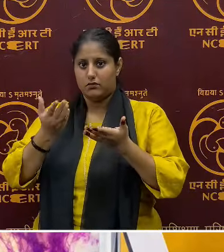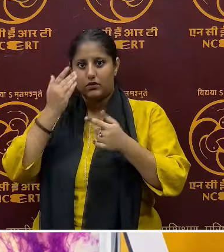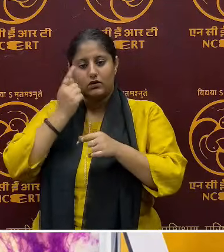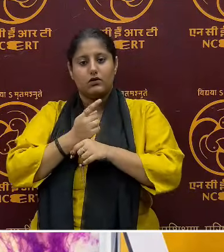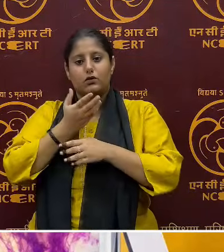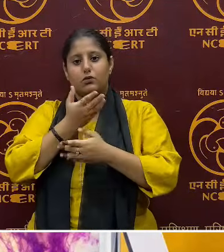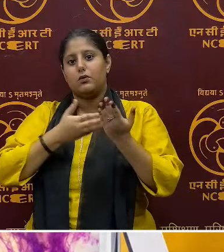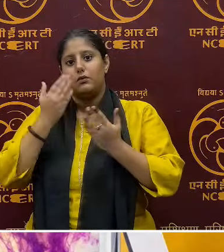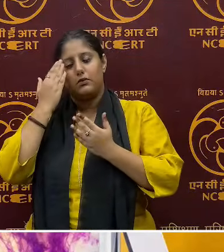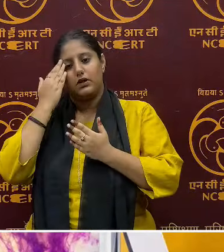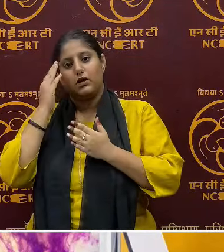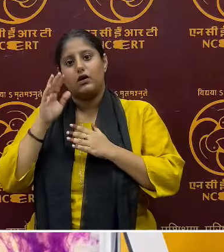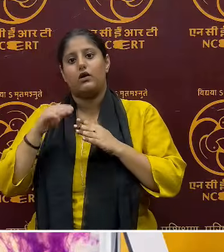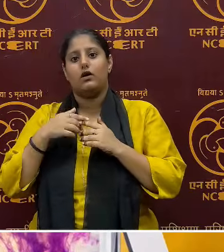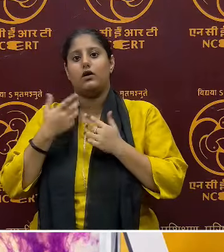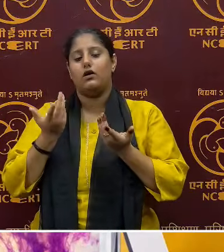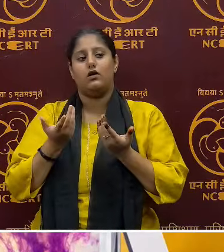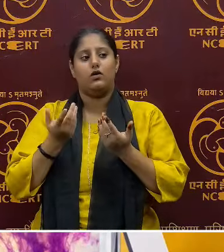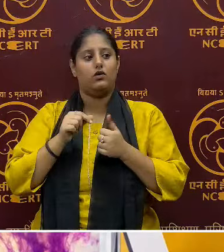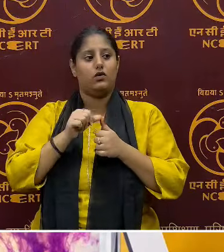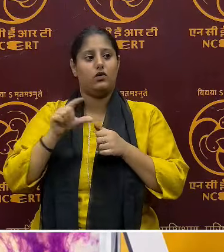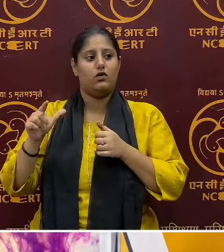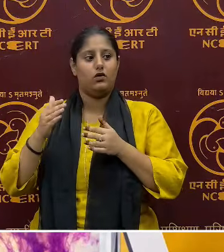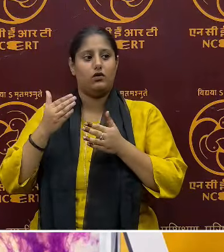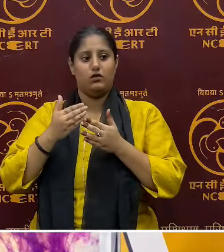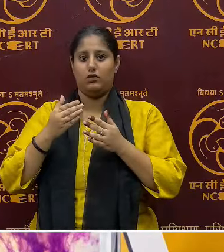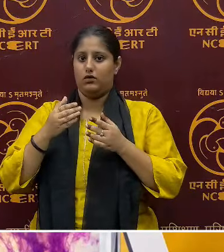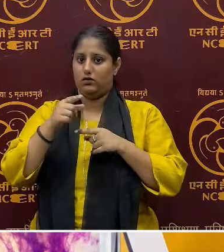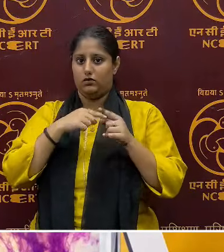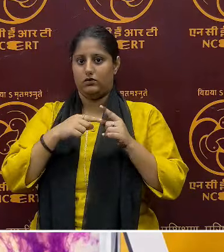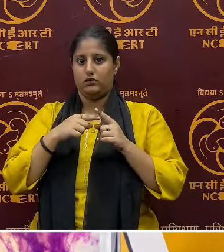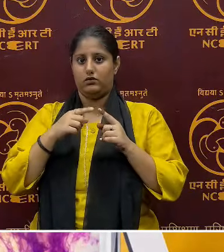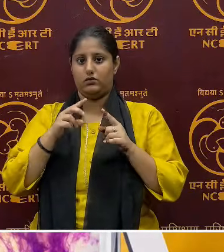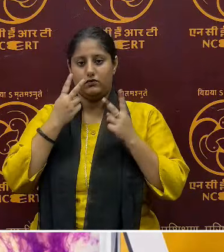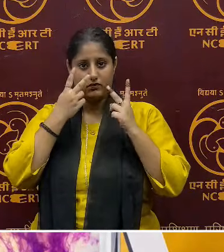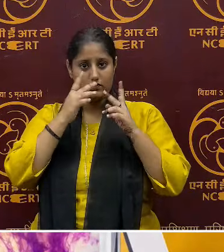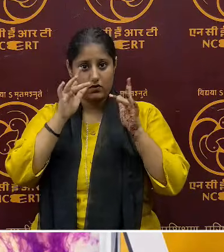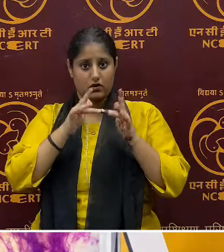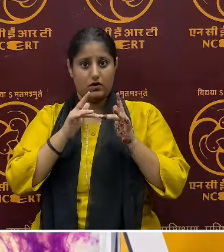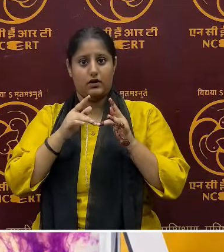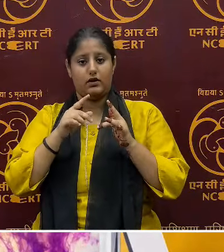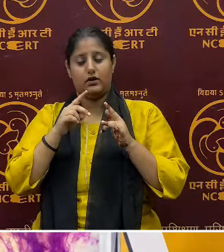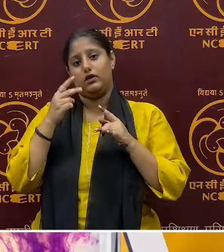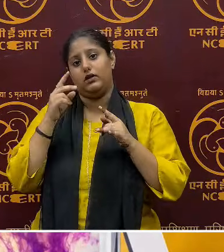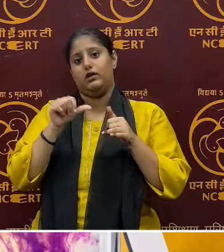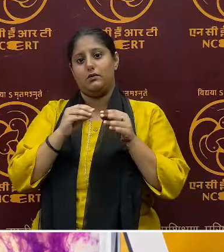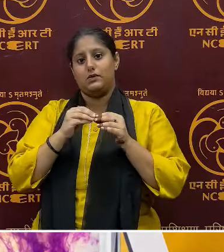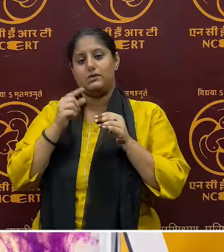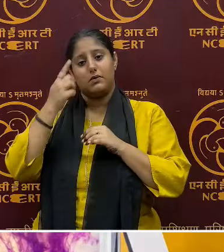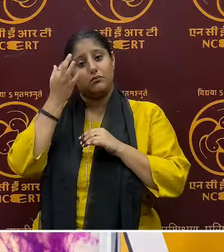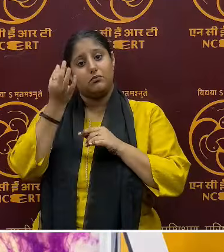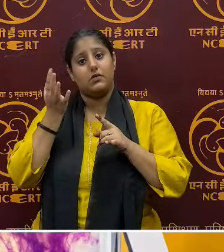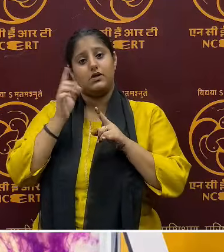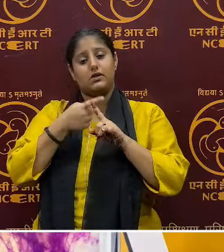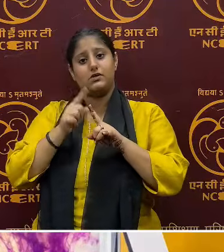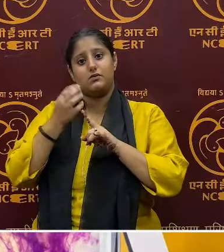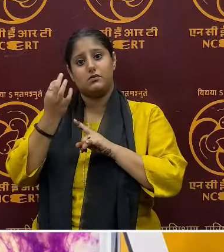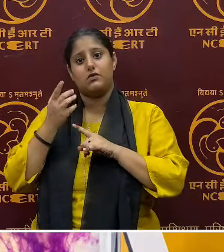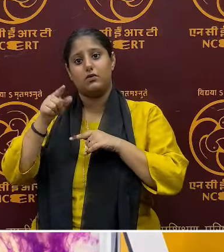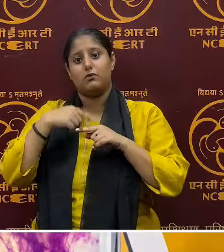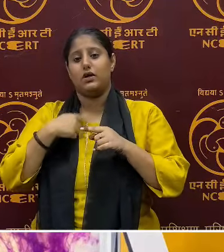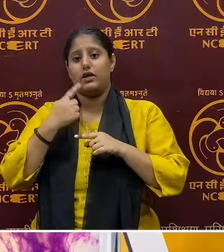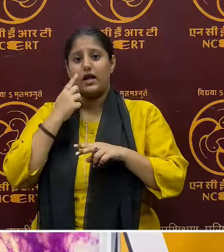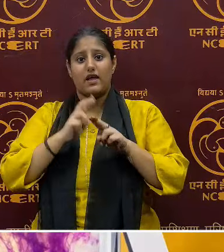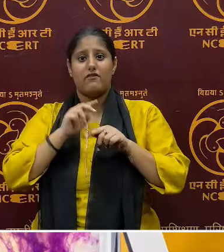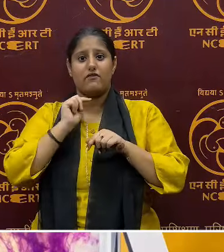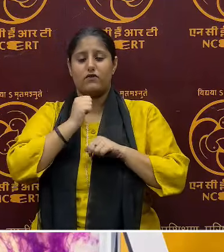the pros, I would say all the pros of virtual labs. But to all the teachers out there who are probably not using them